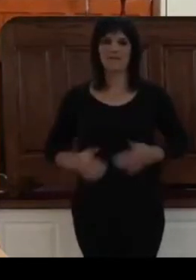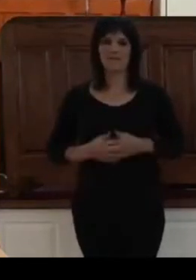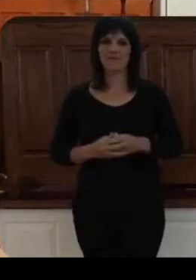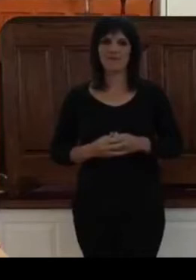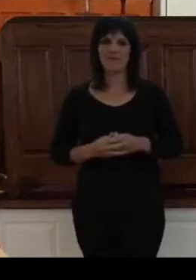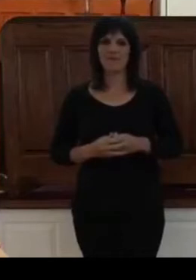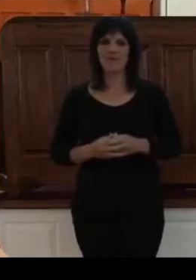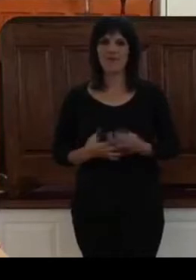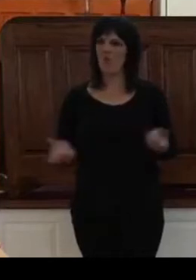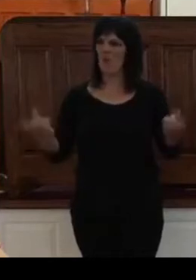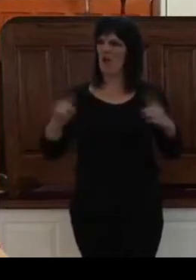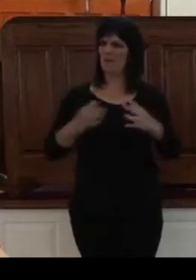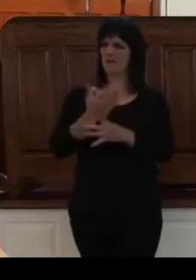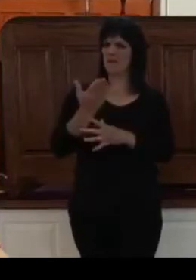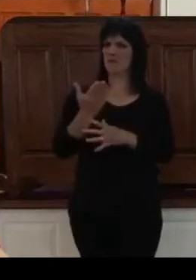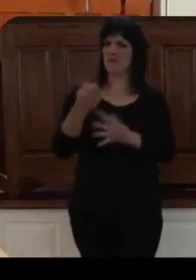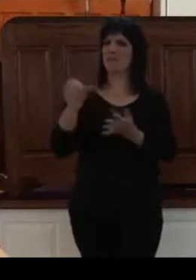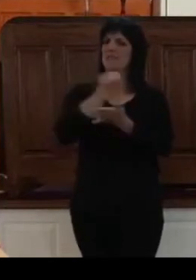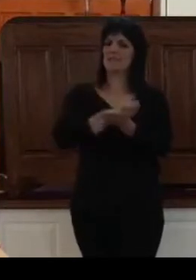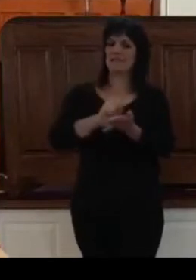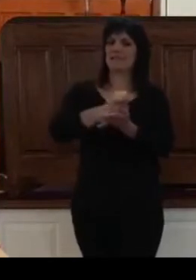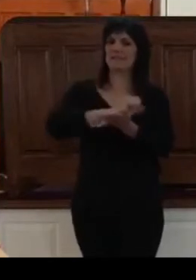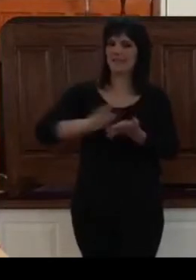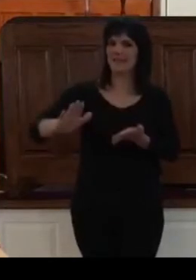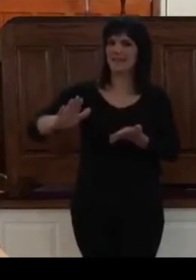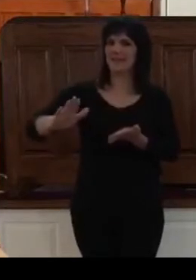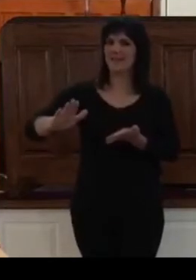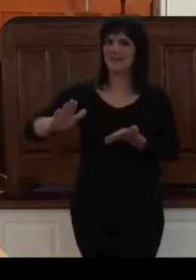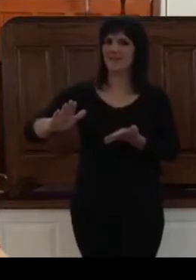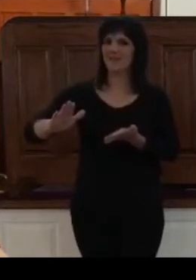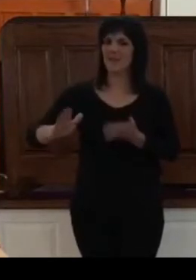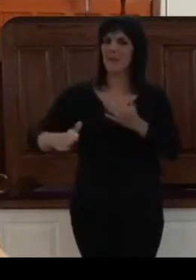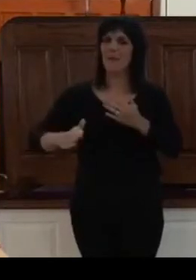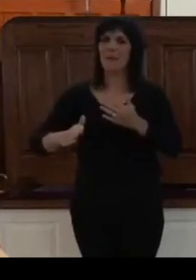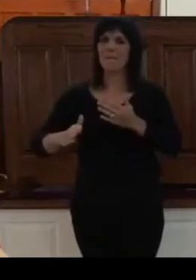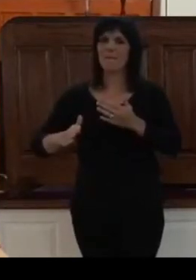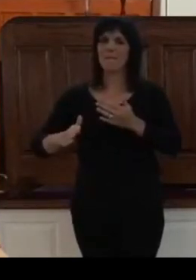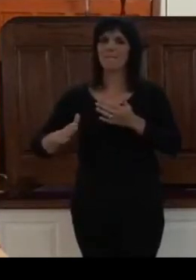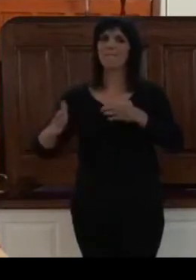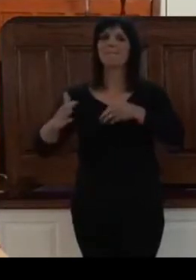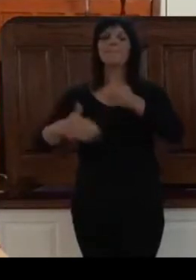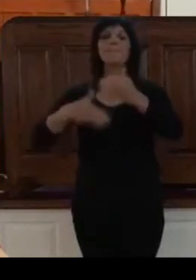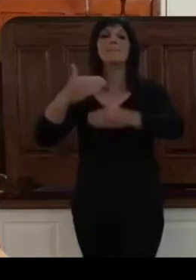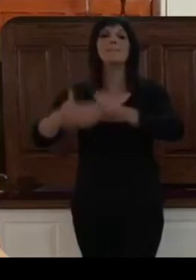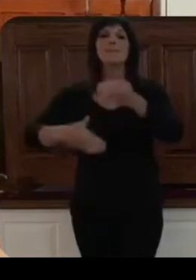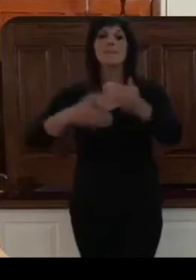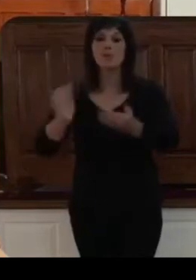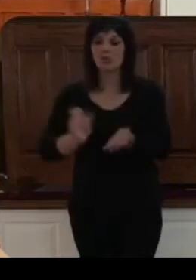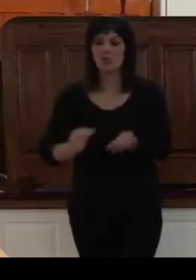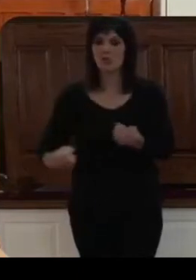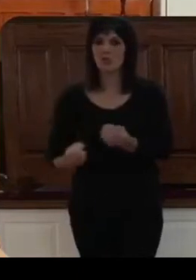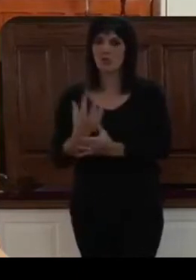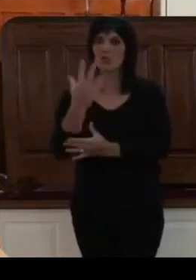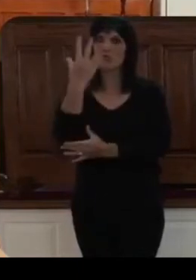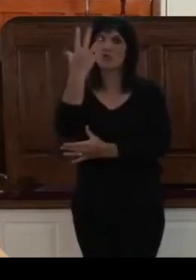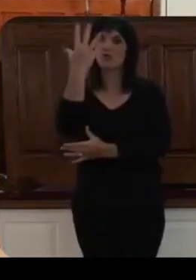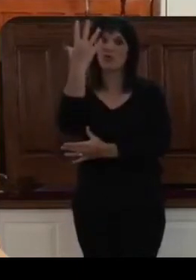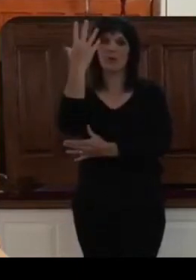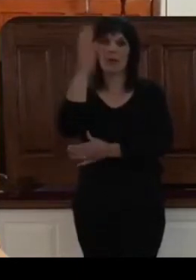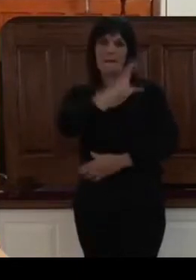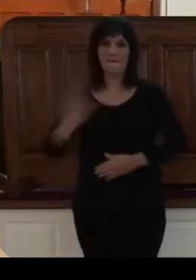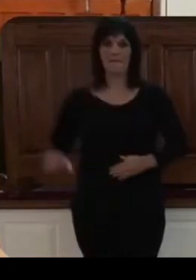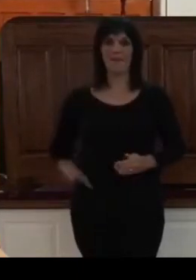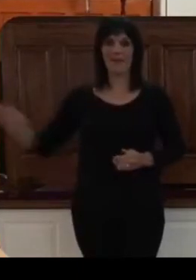What happens in between? It's called sanctification. This is that process of growing to be more like Christ, being